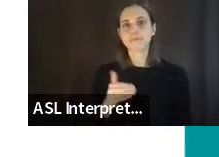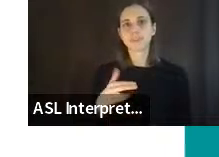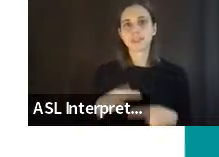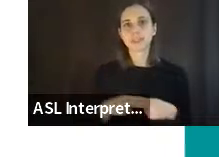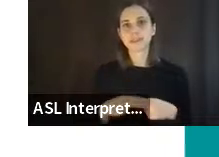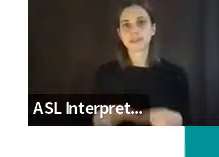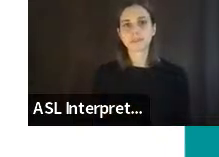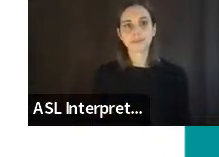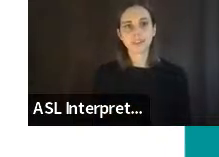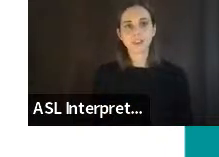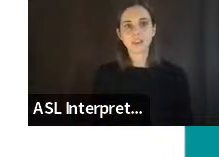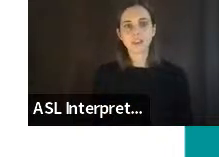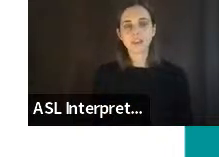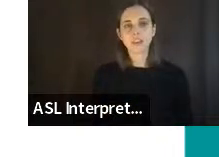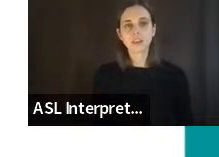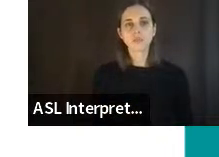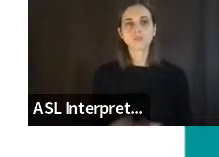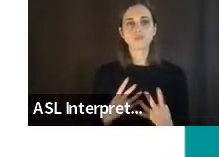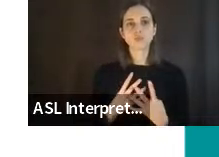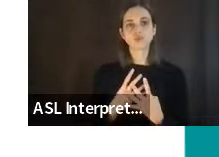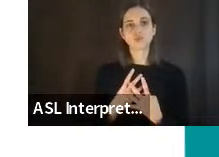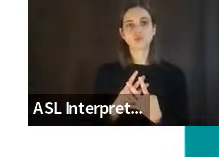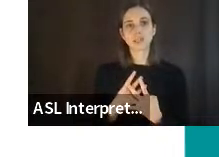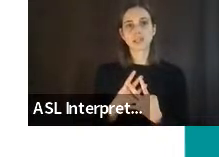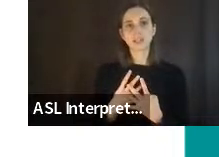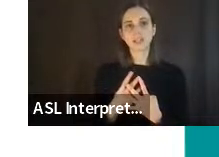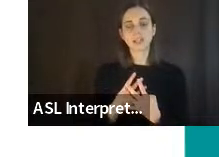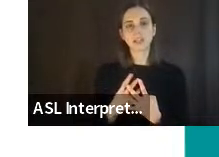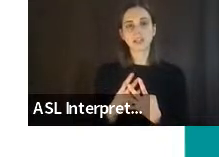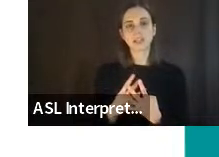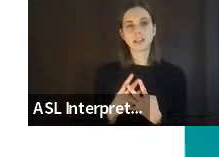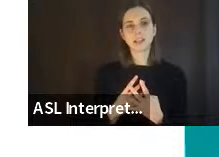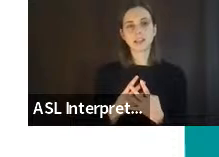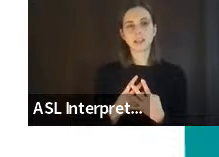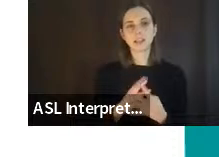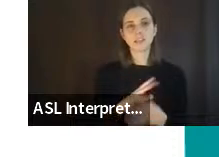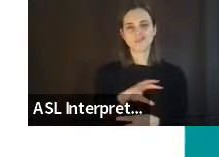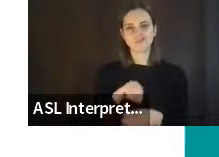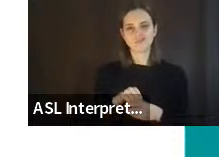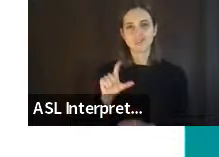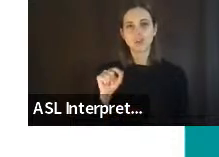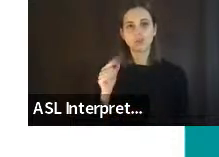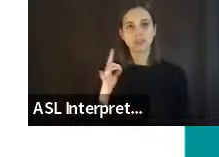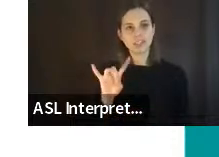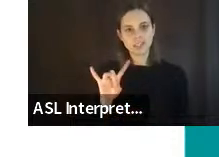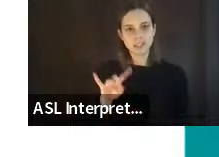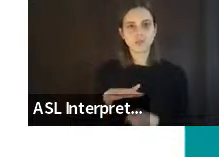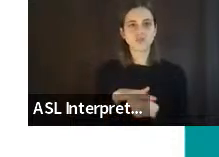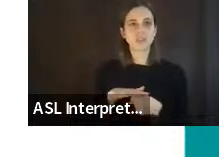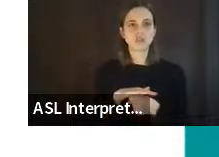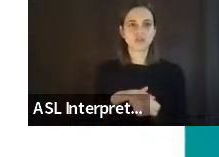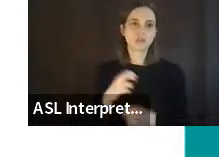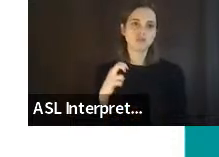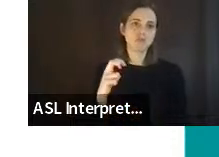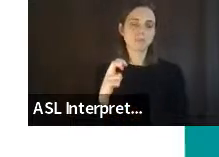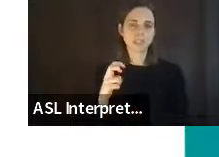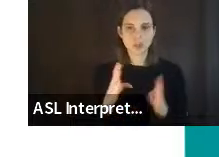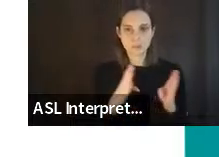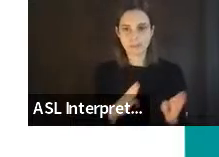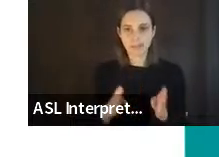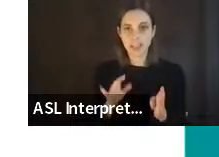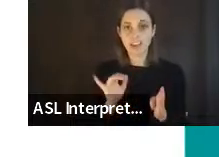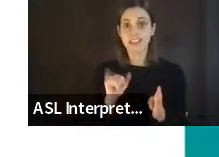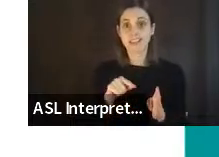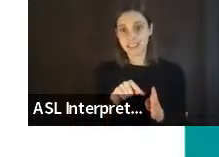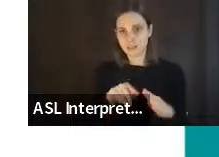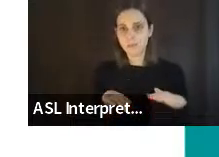So for the screening, we have assumed what's in the 2018 Regional Transportation Plan as kind of the basis for modeling. So that assumed high